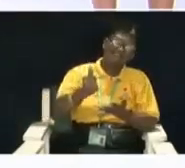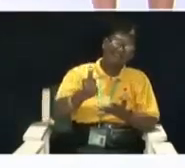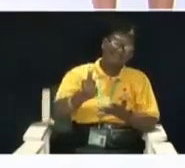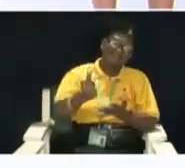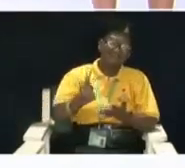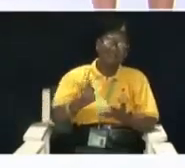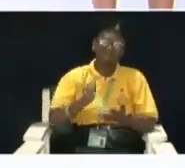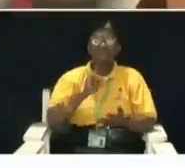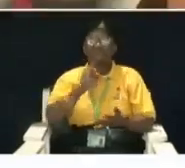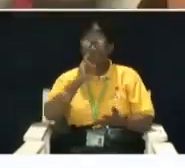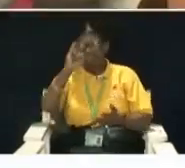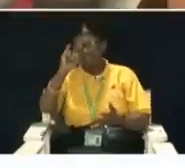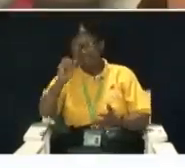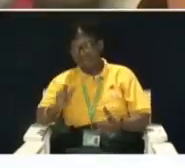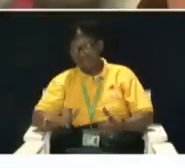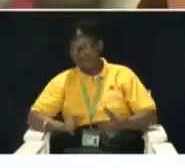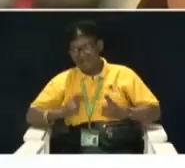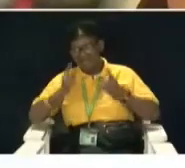He's